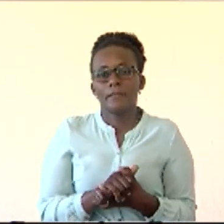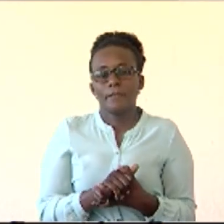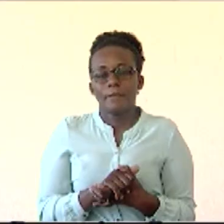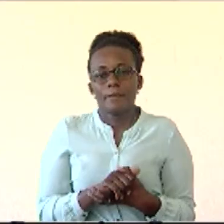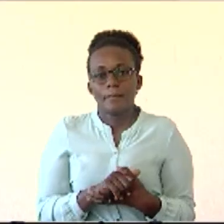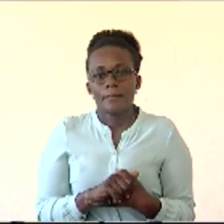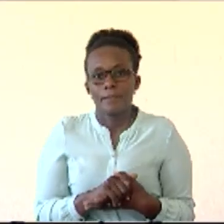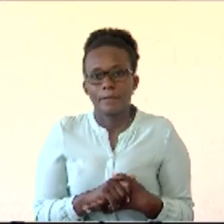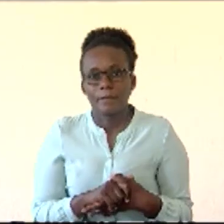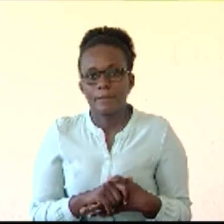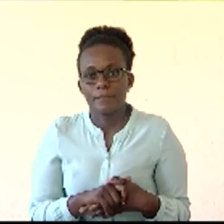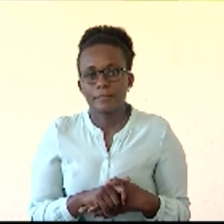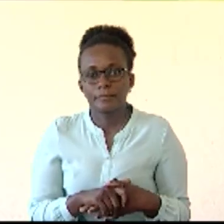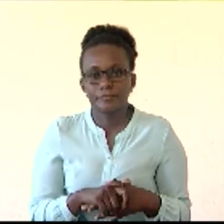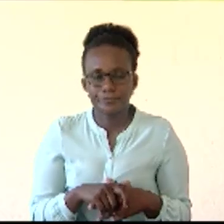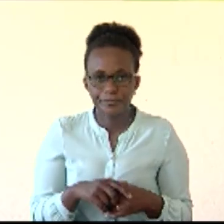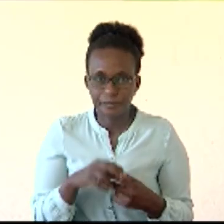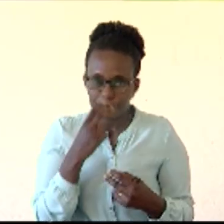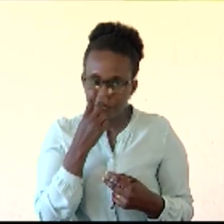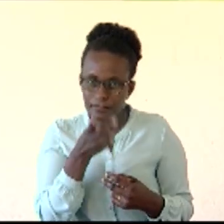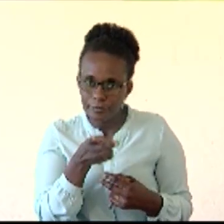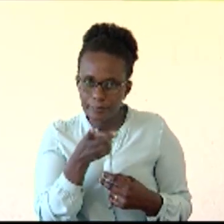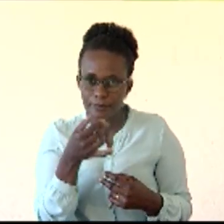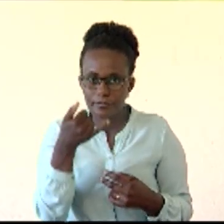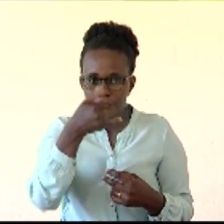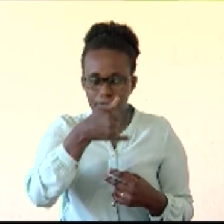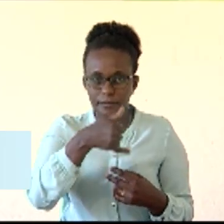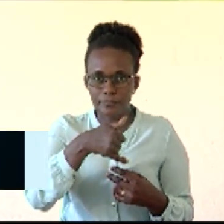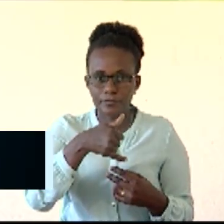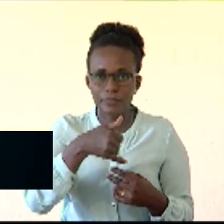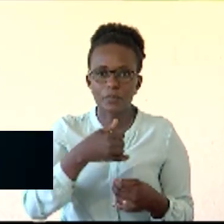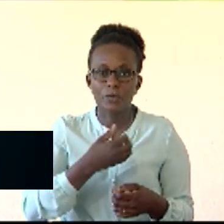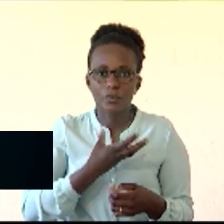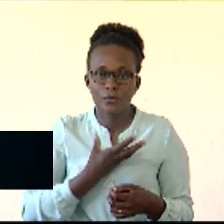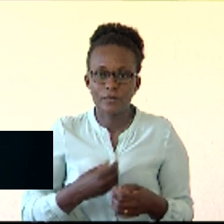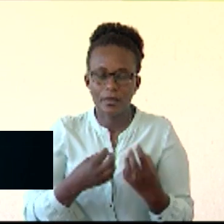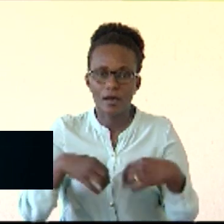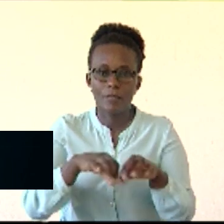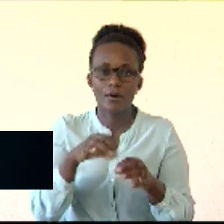have dilute sodium hydroxide moving out. So there are three important